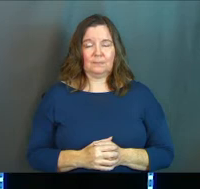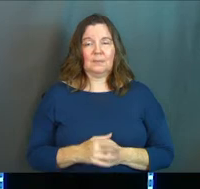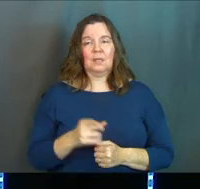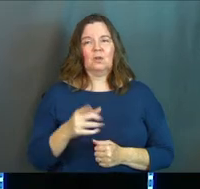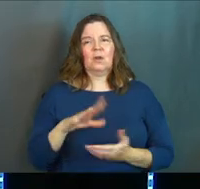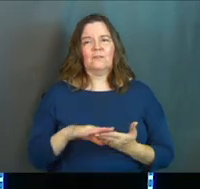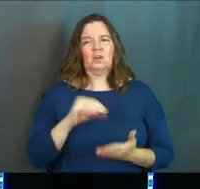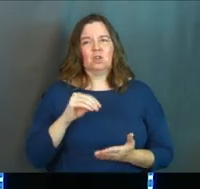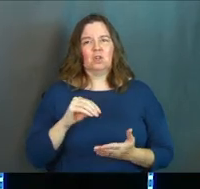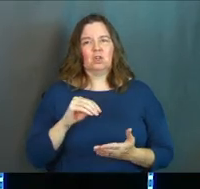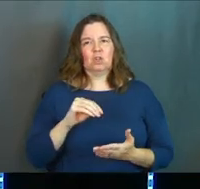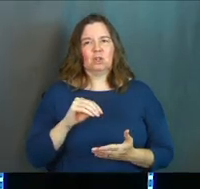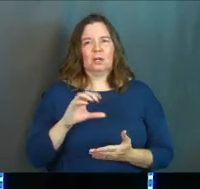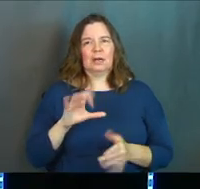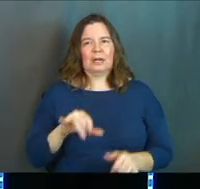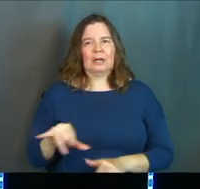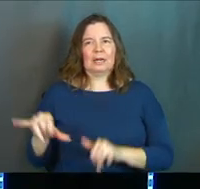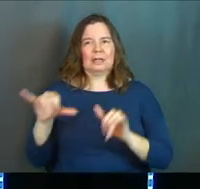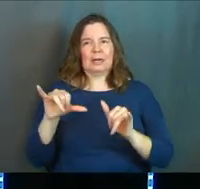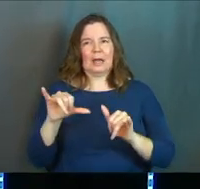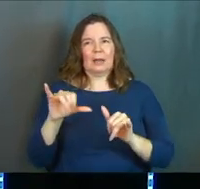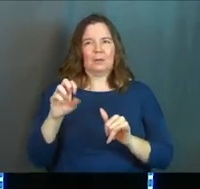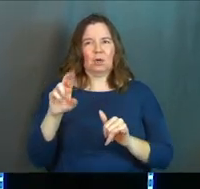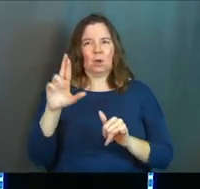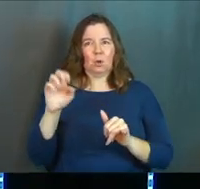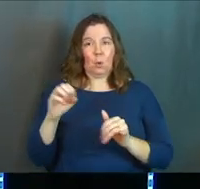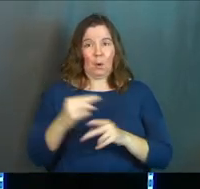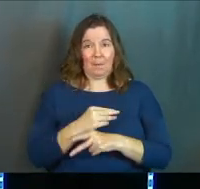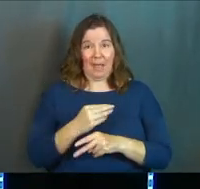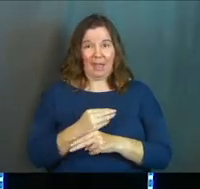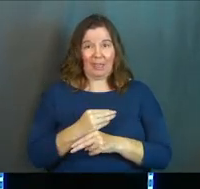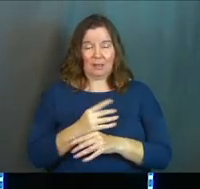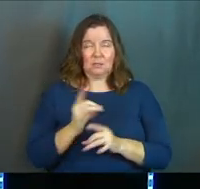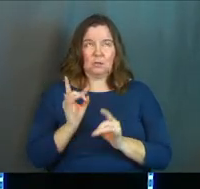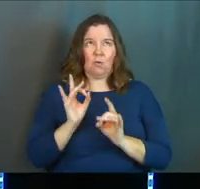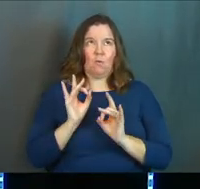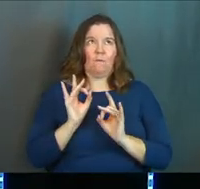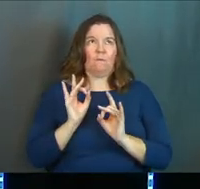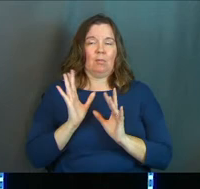Did you ever have to learn Common Core math? It's awful.